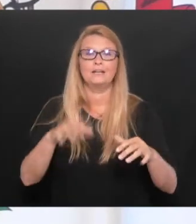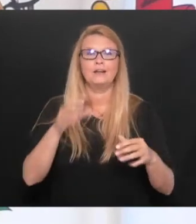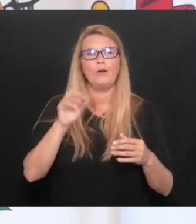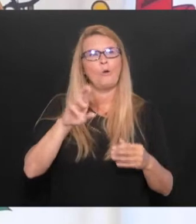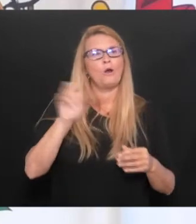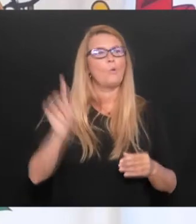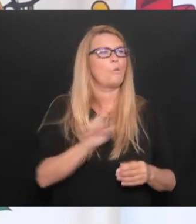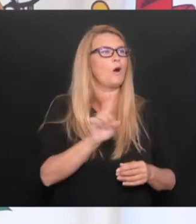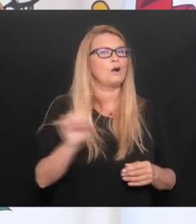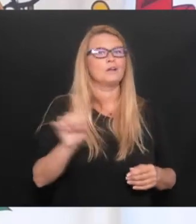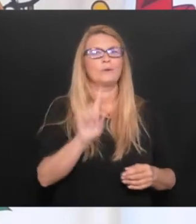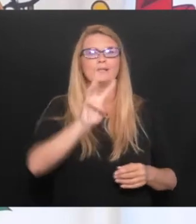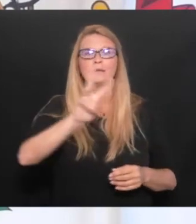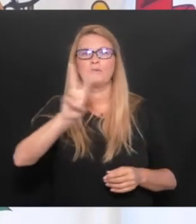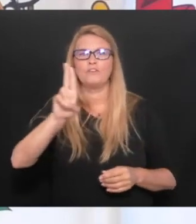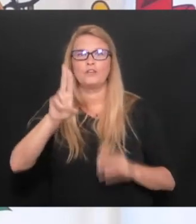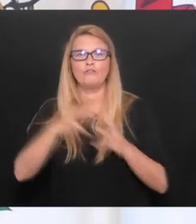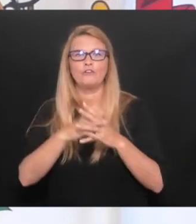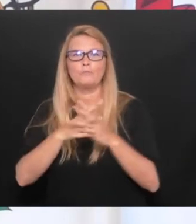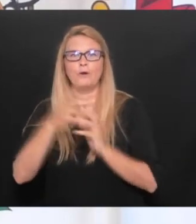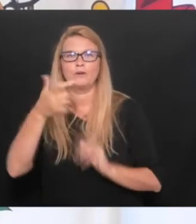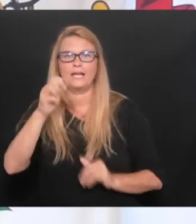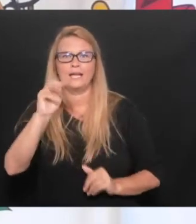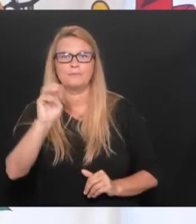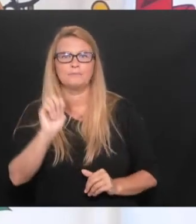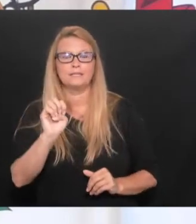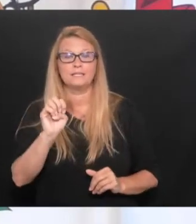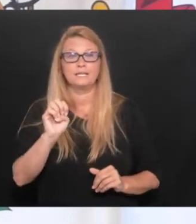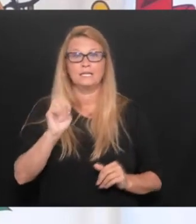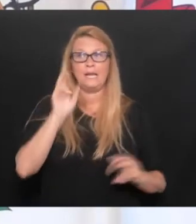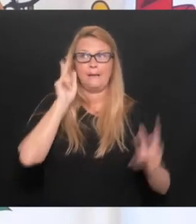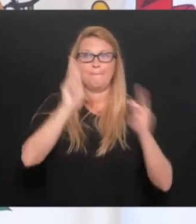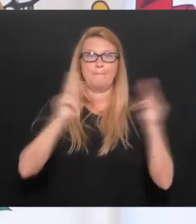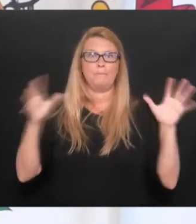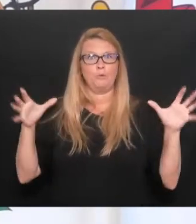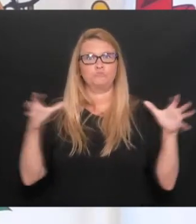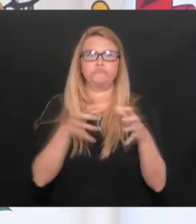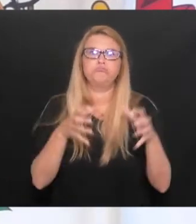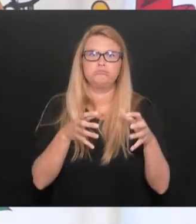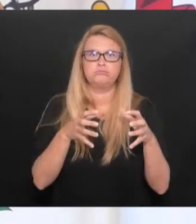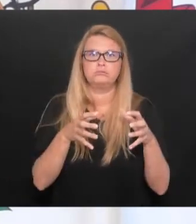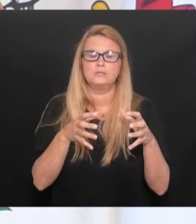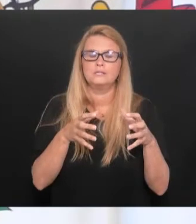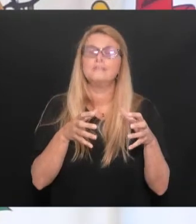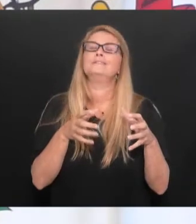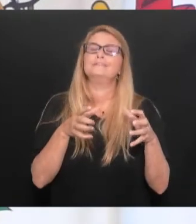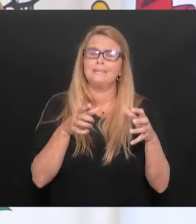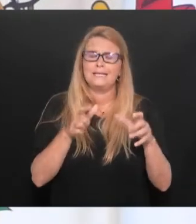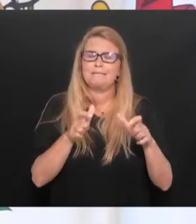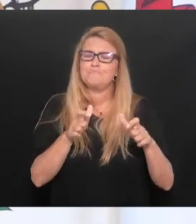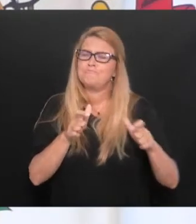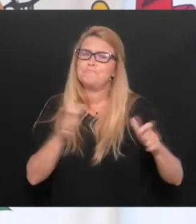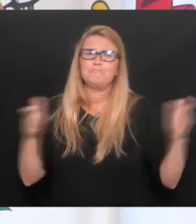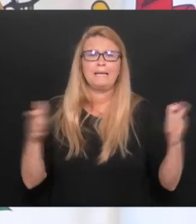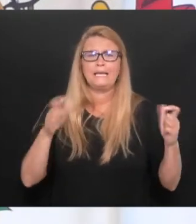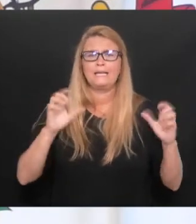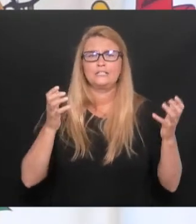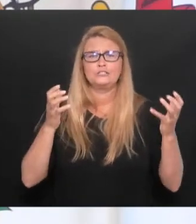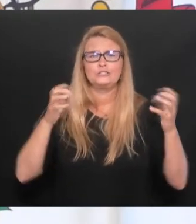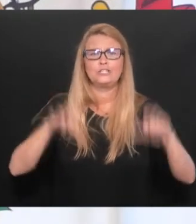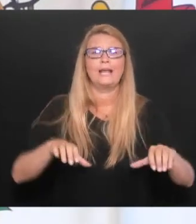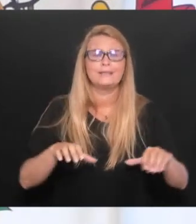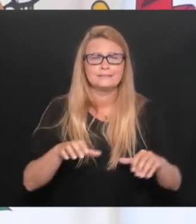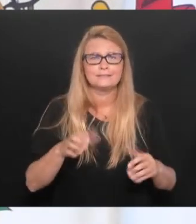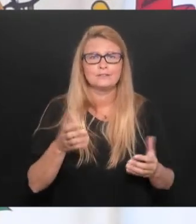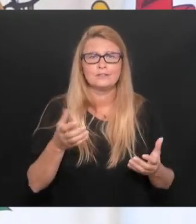walking around at a WVU football game and people jammed together, you have an incredible chance, if